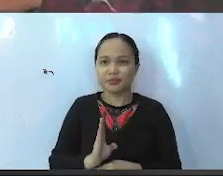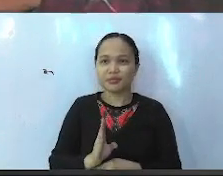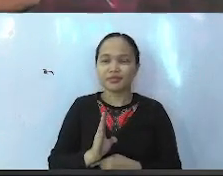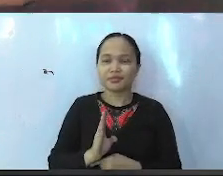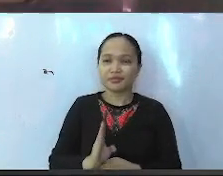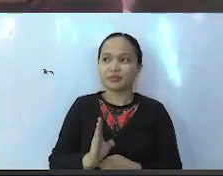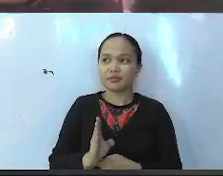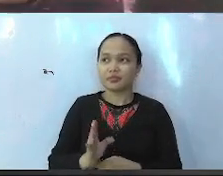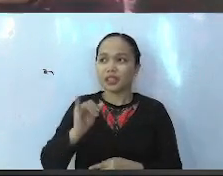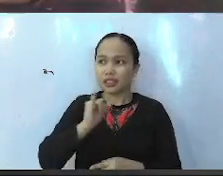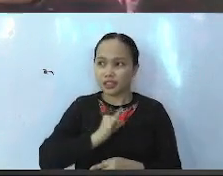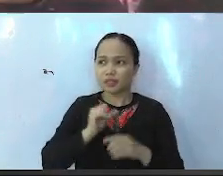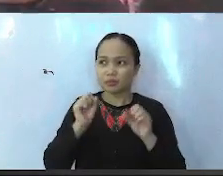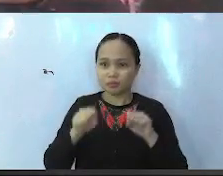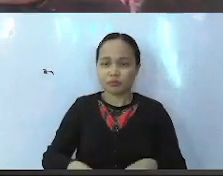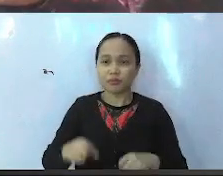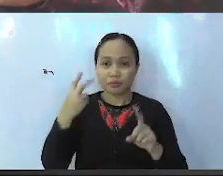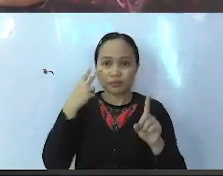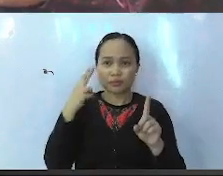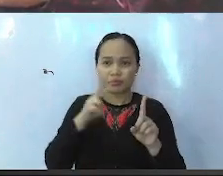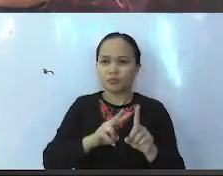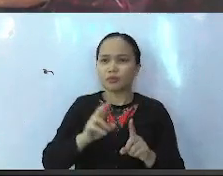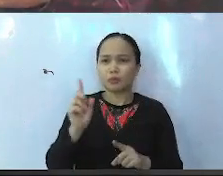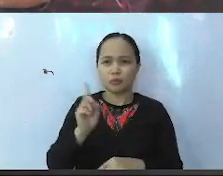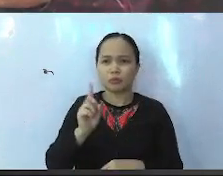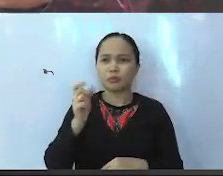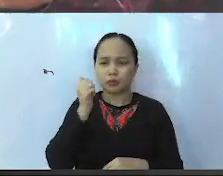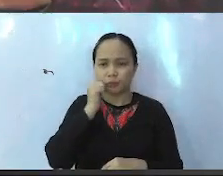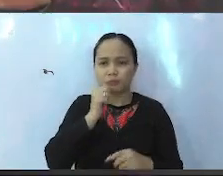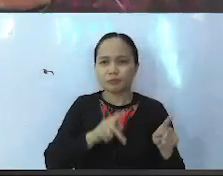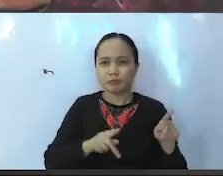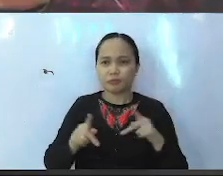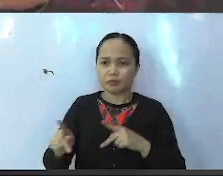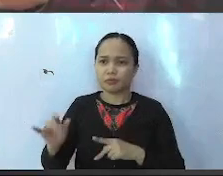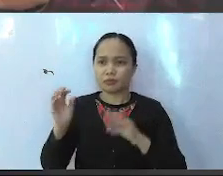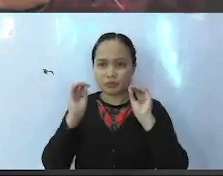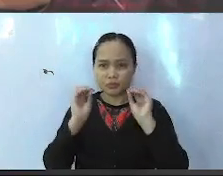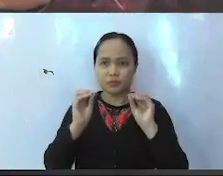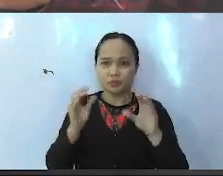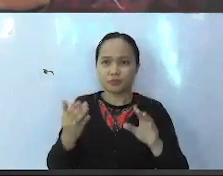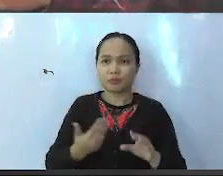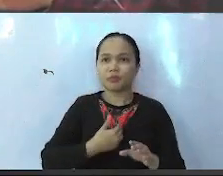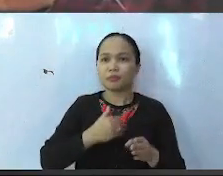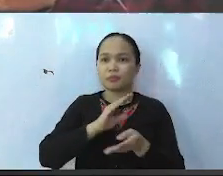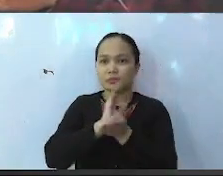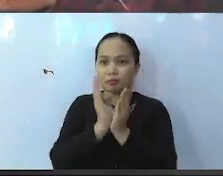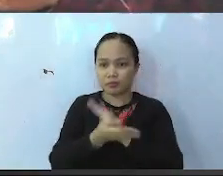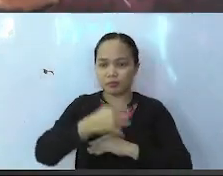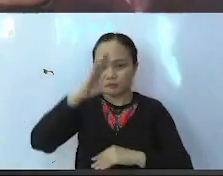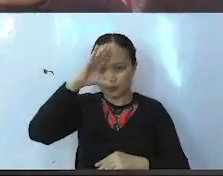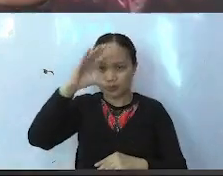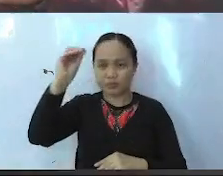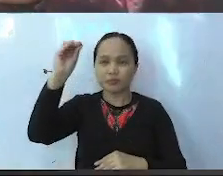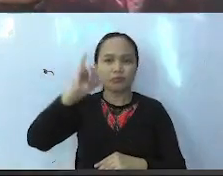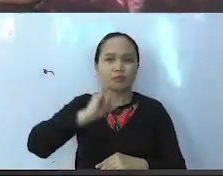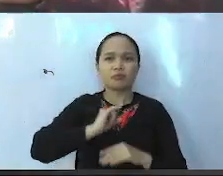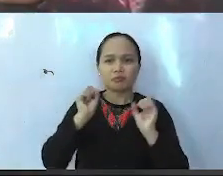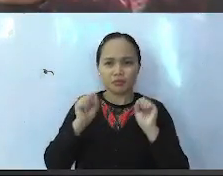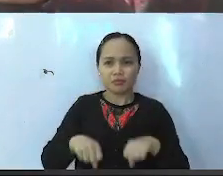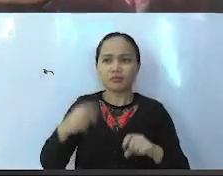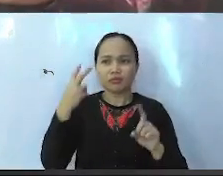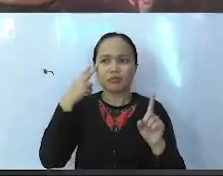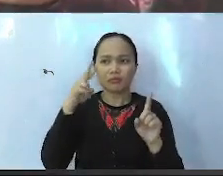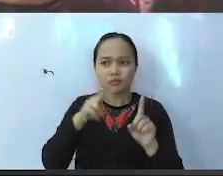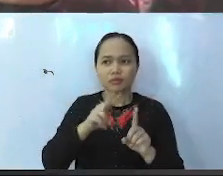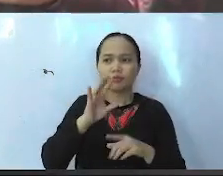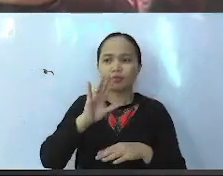God. I can see what all is planned as he teaches me to become a man. I can see